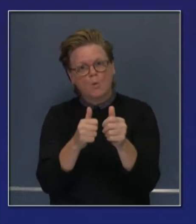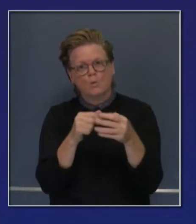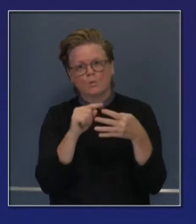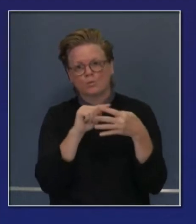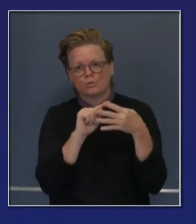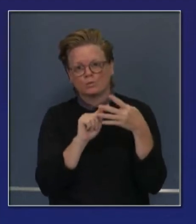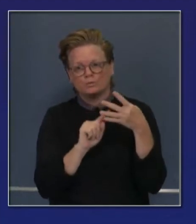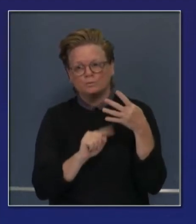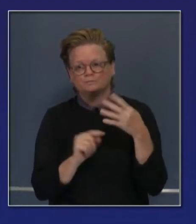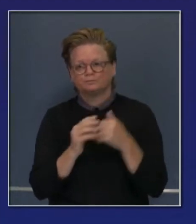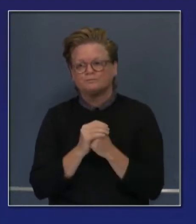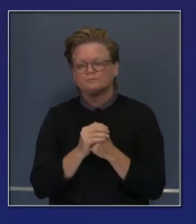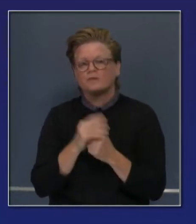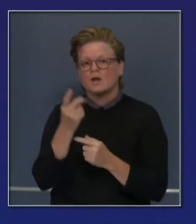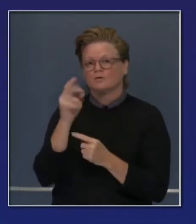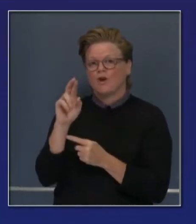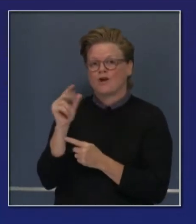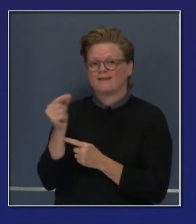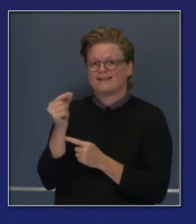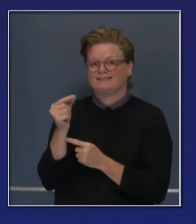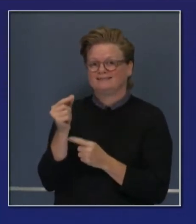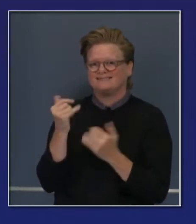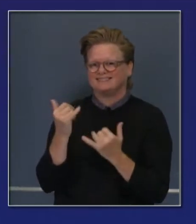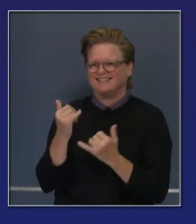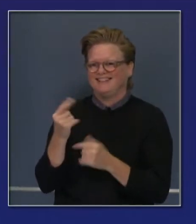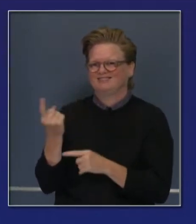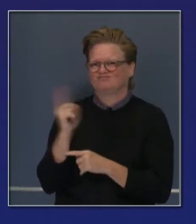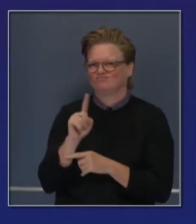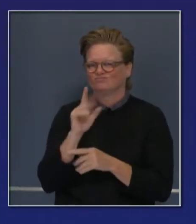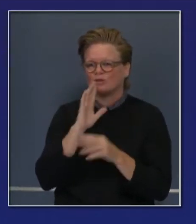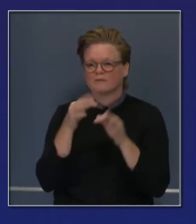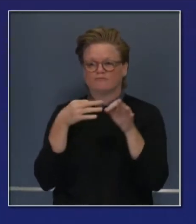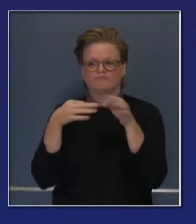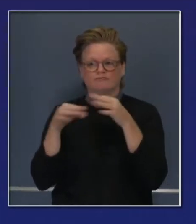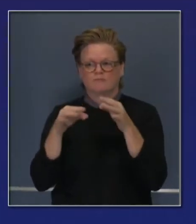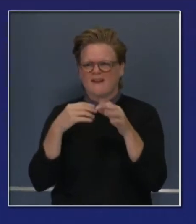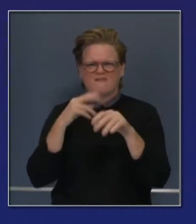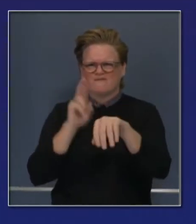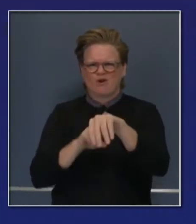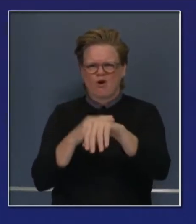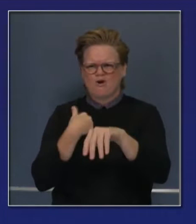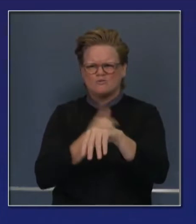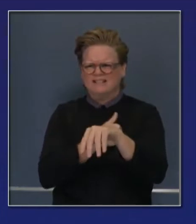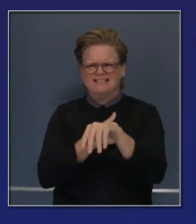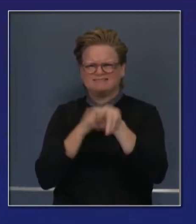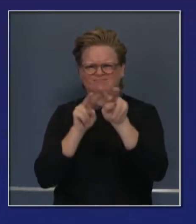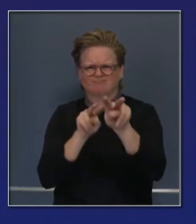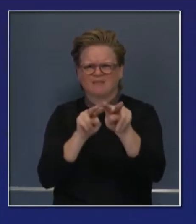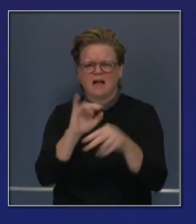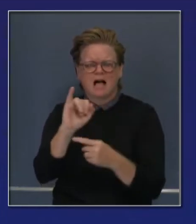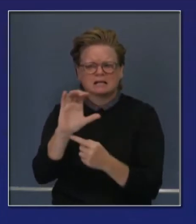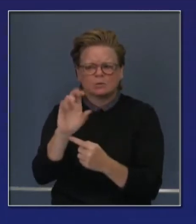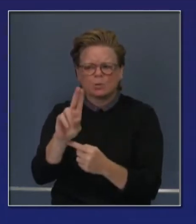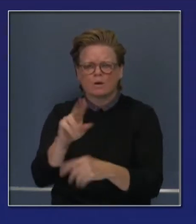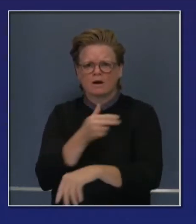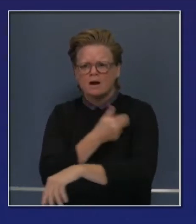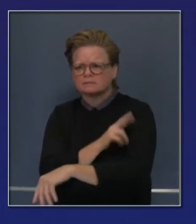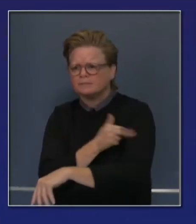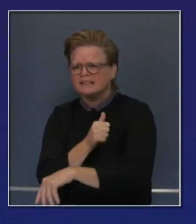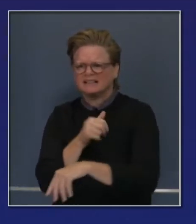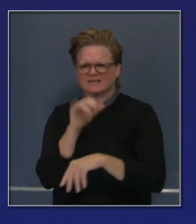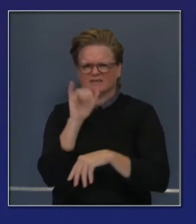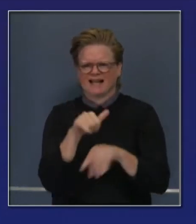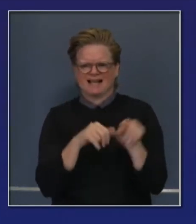notion of ICU capacity, hospitalization capacity, the other criteria that is very, very important. No one is denying